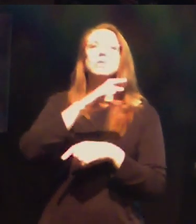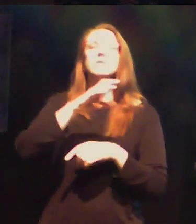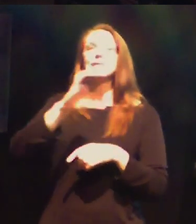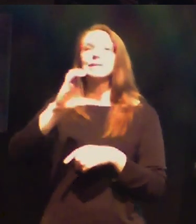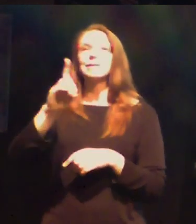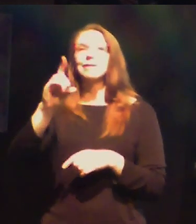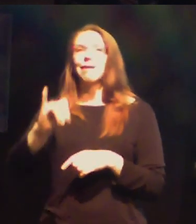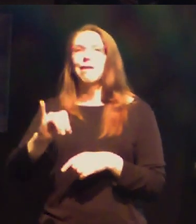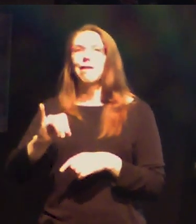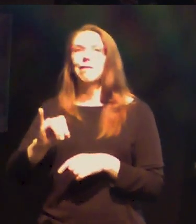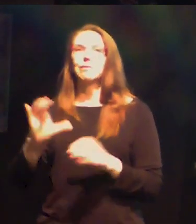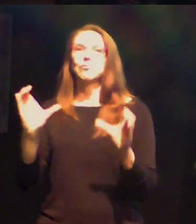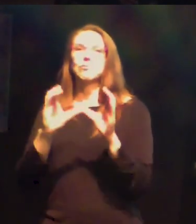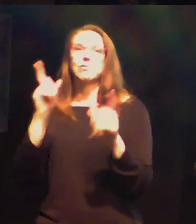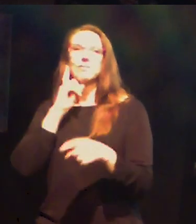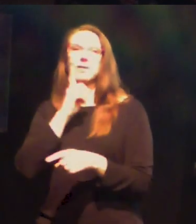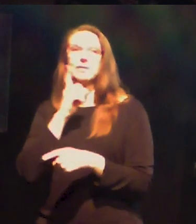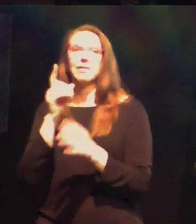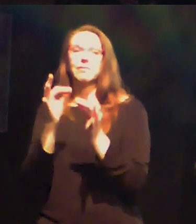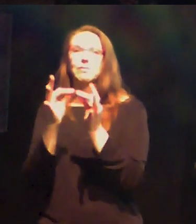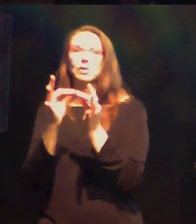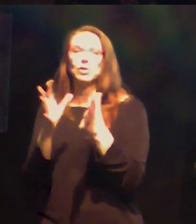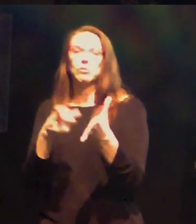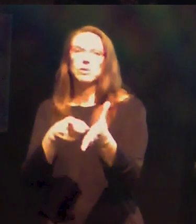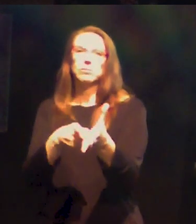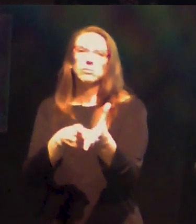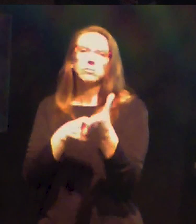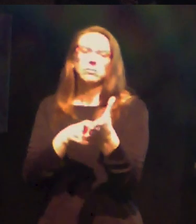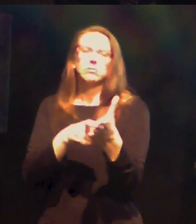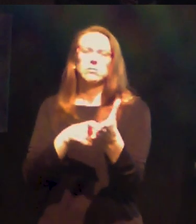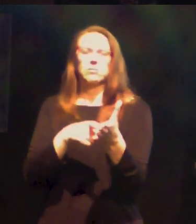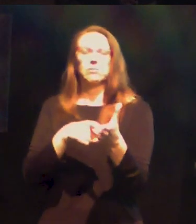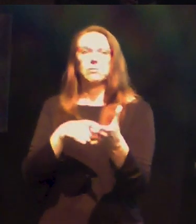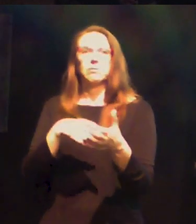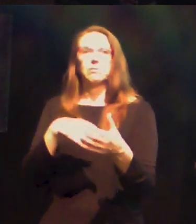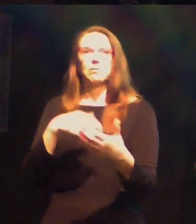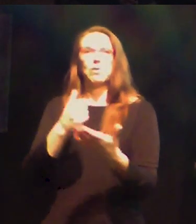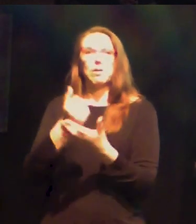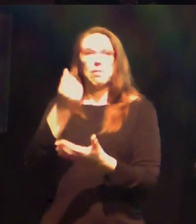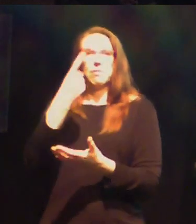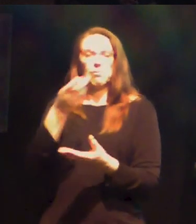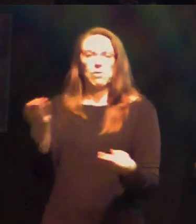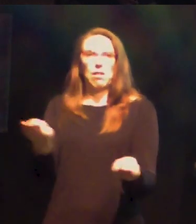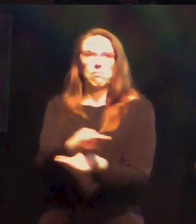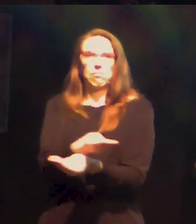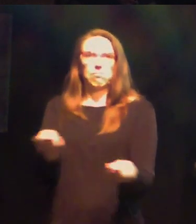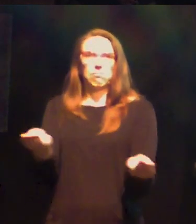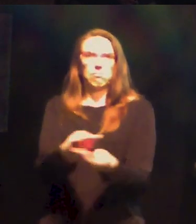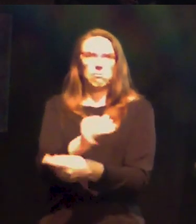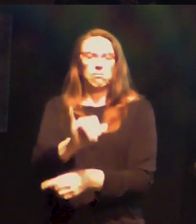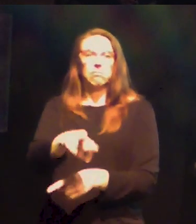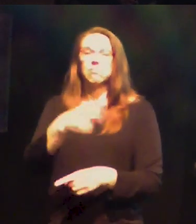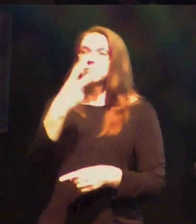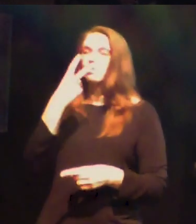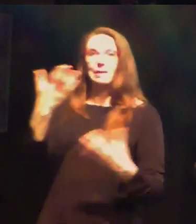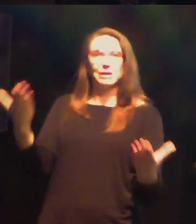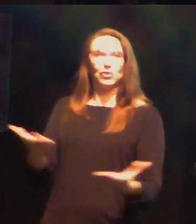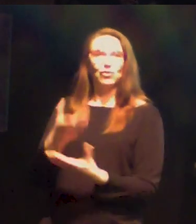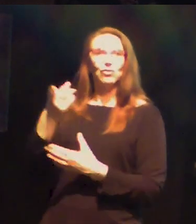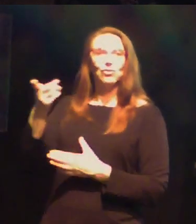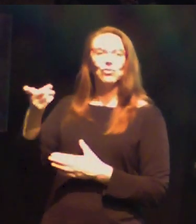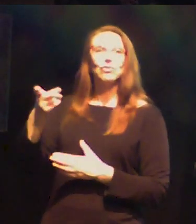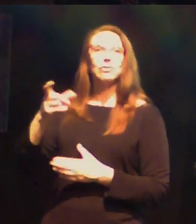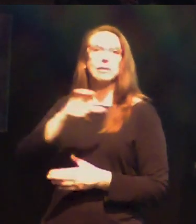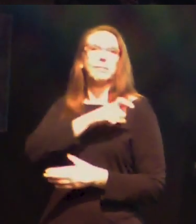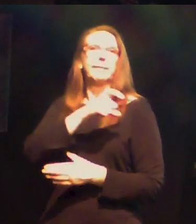deaf interpreter, a CDI, is a critical role to help in understanding the communication between parties. You can see that here, that